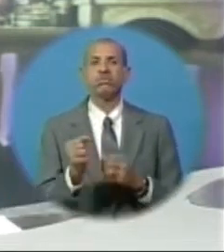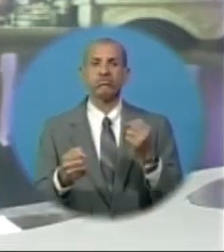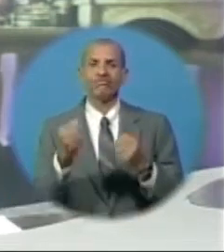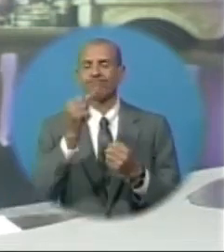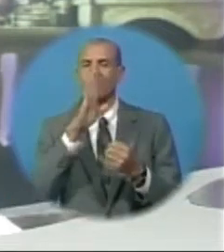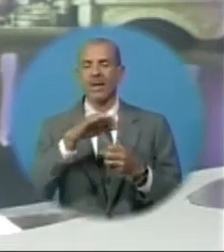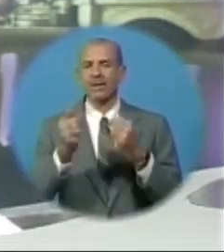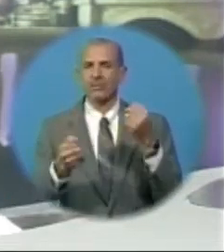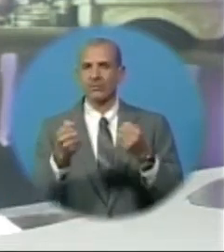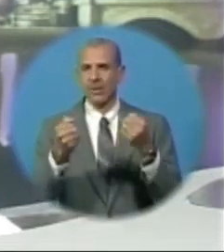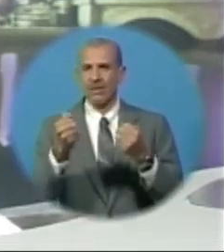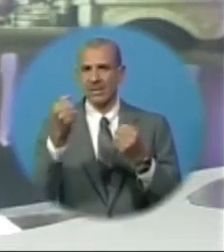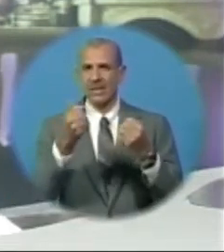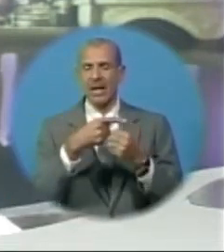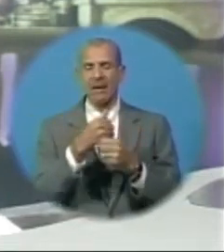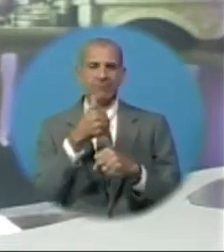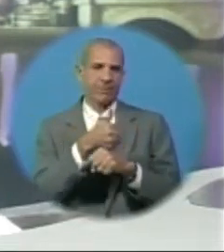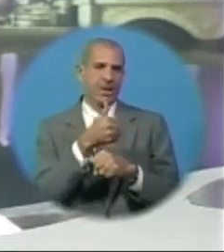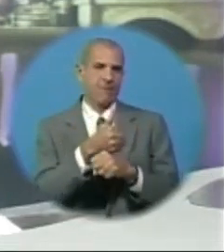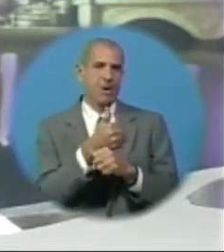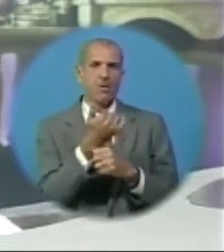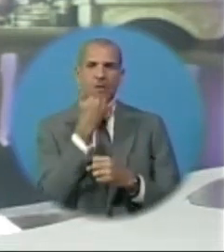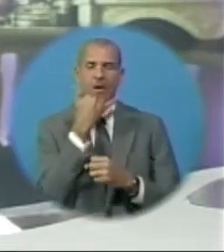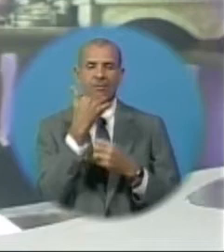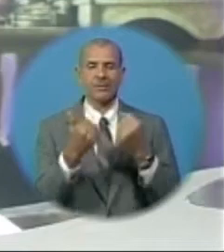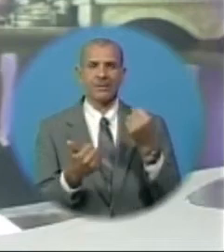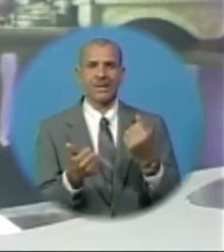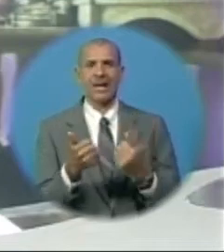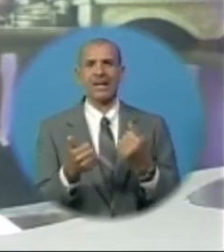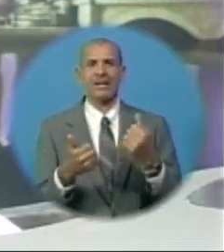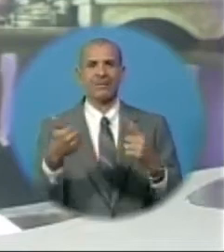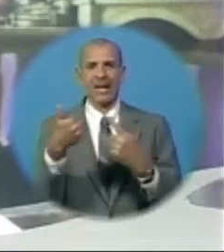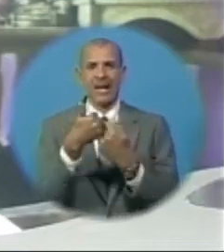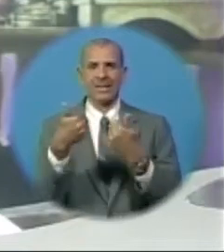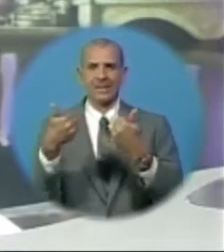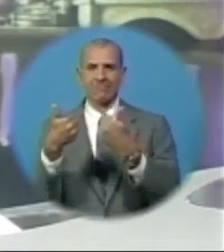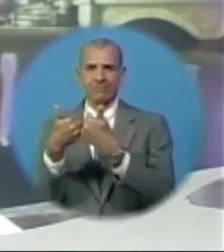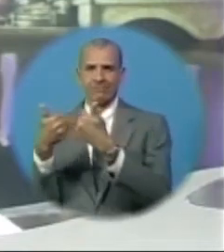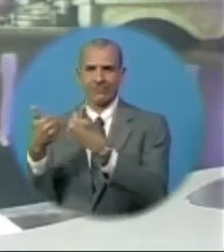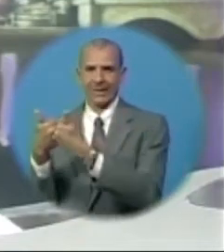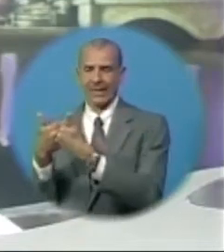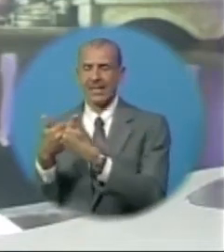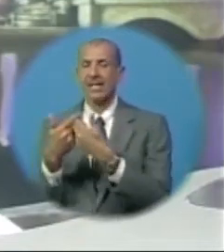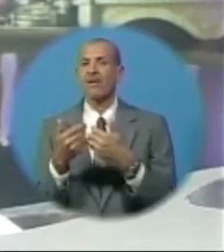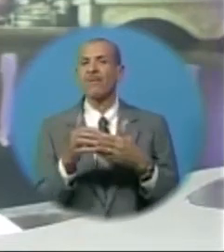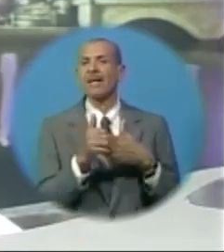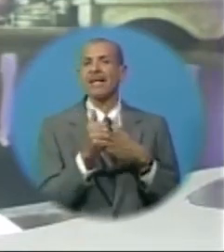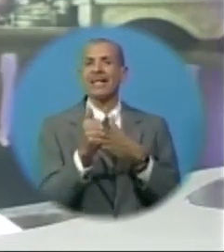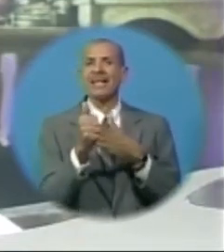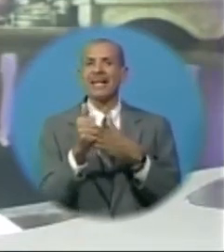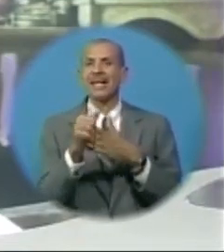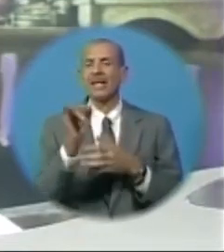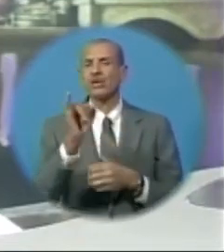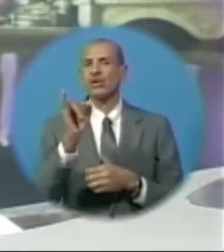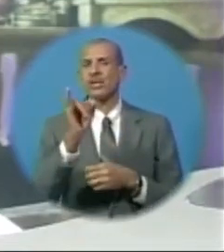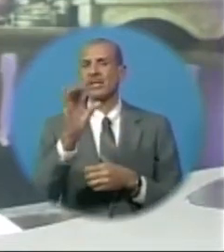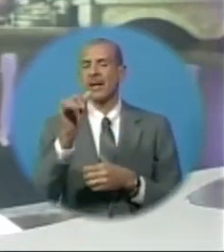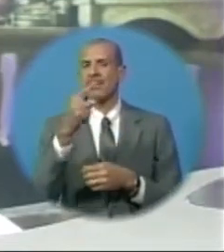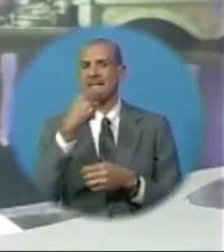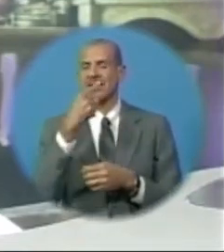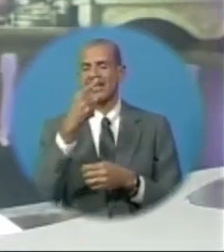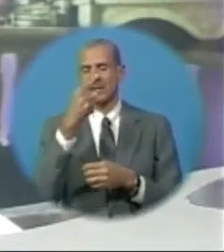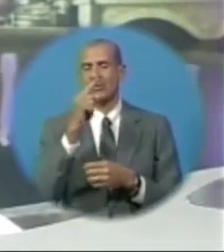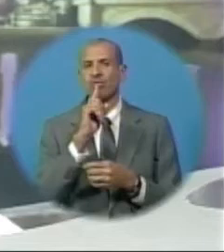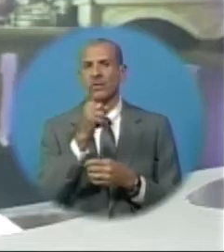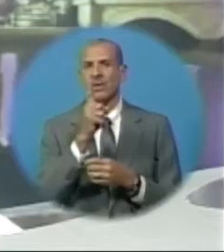the increasing number of traffic accidents. That's the conclusion of the head of a leading insurance company who's determined to play his